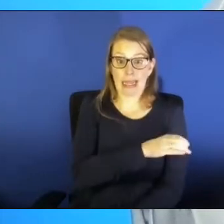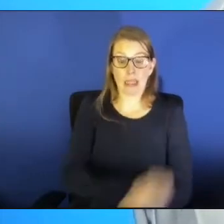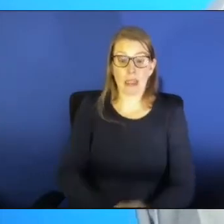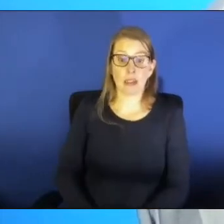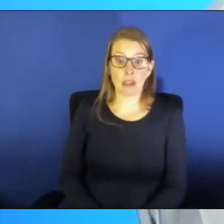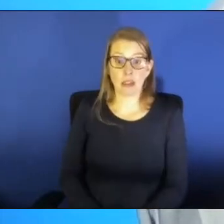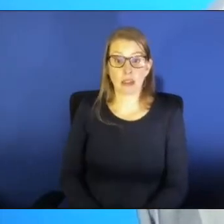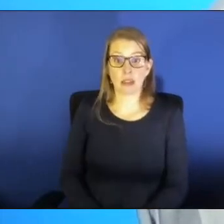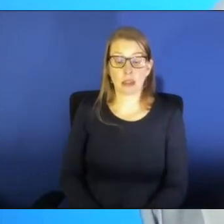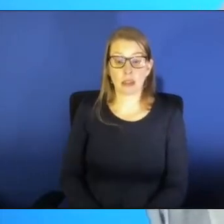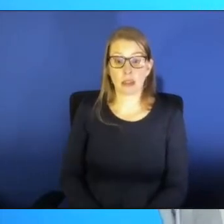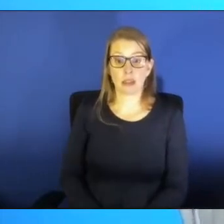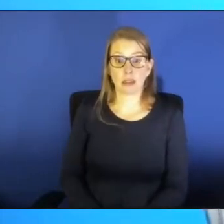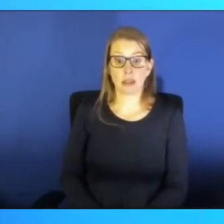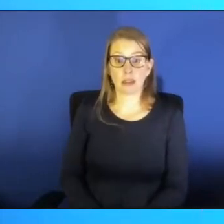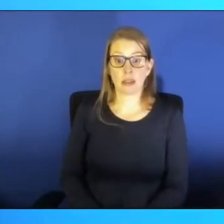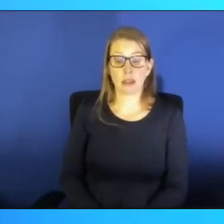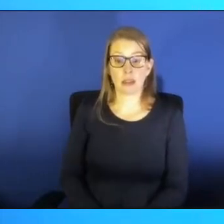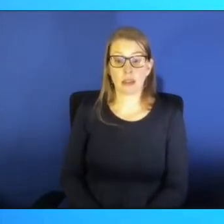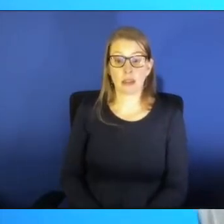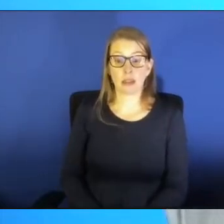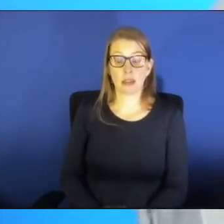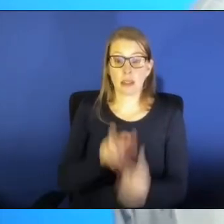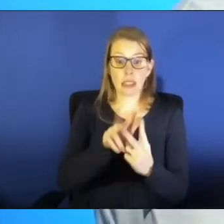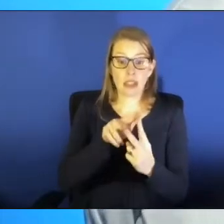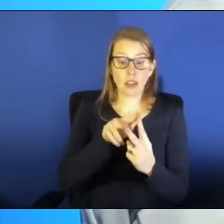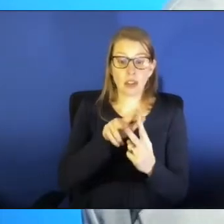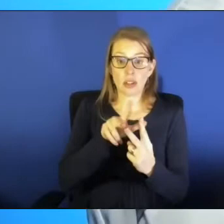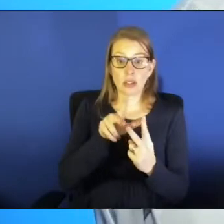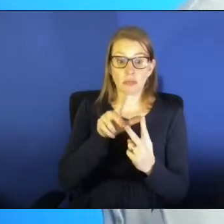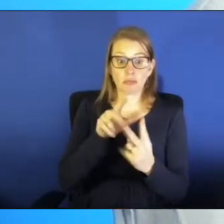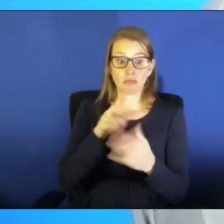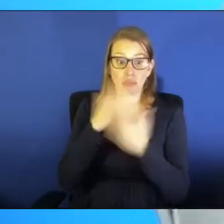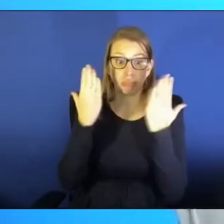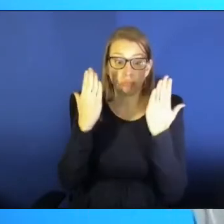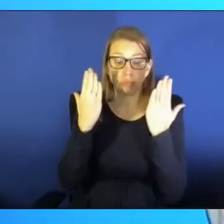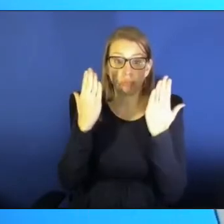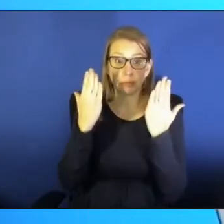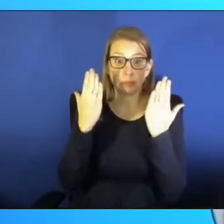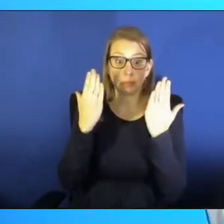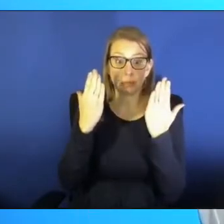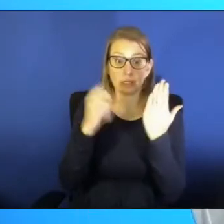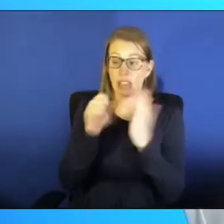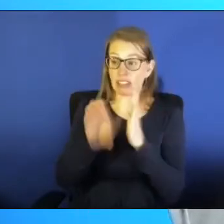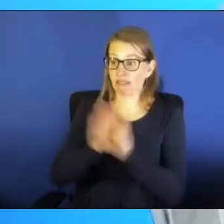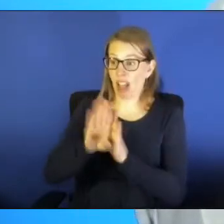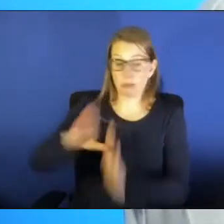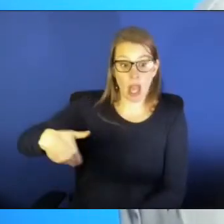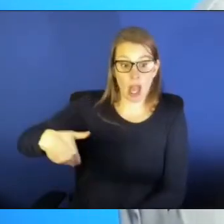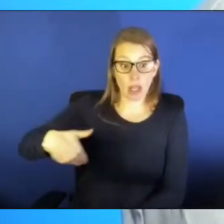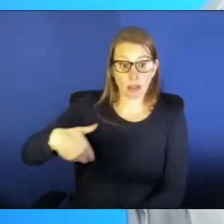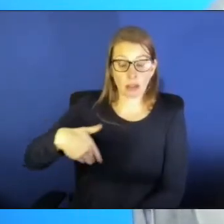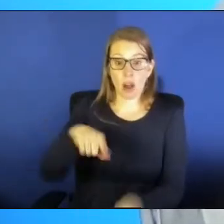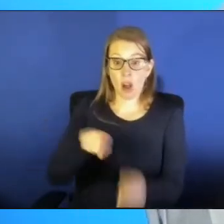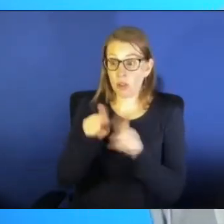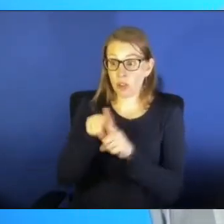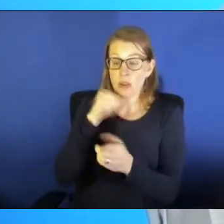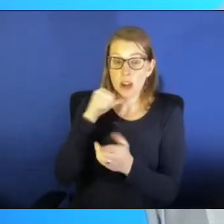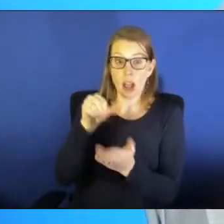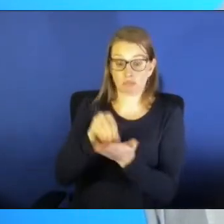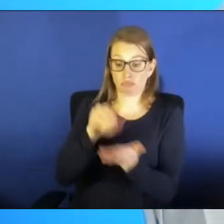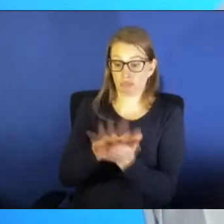either did not exist and were certainly not in the medical textbooks when we were